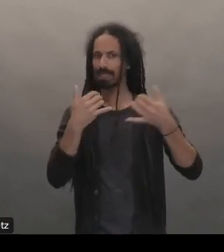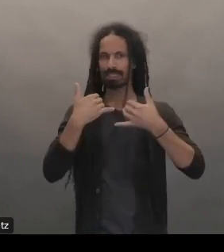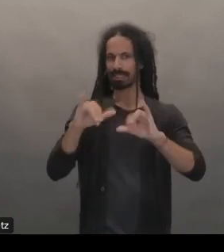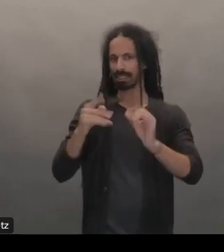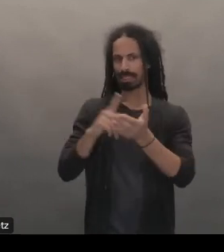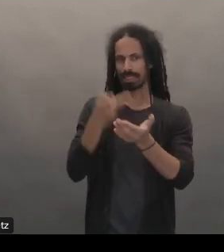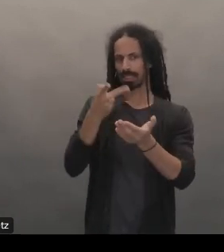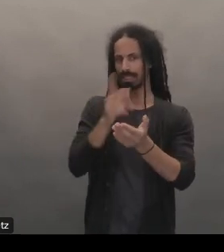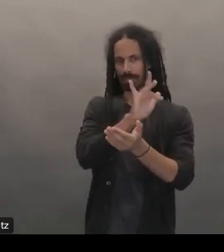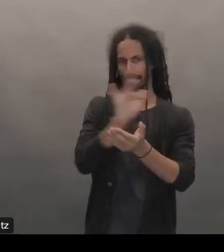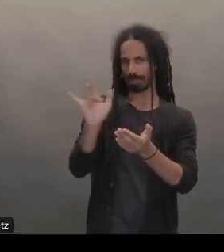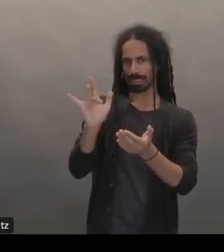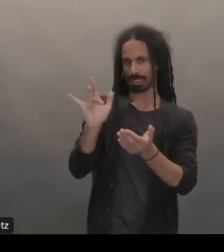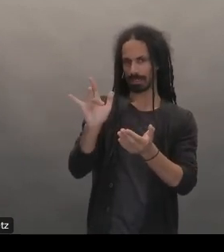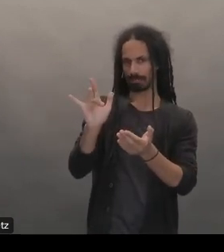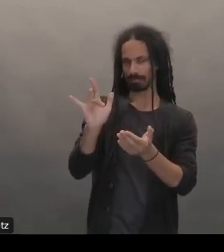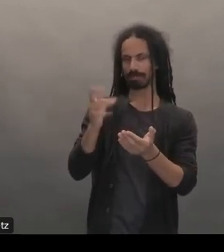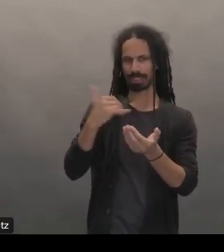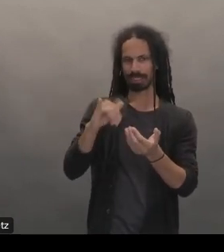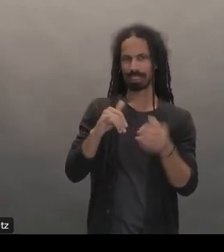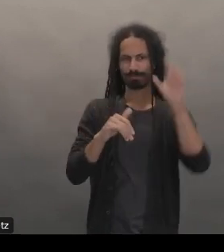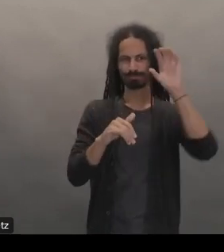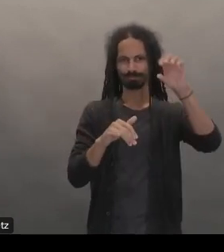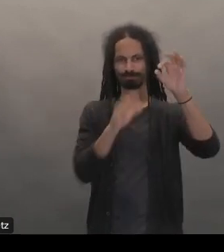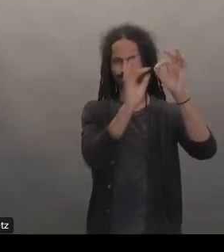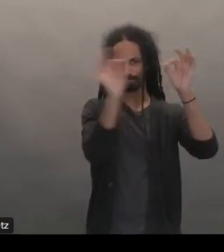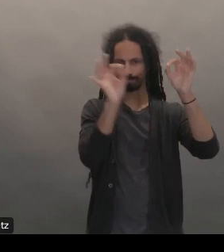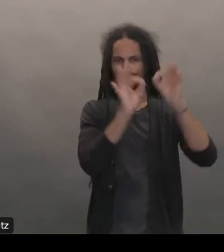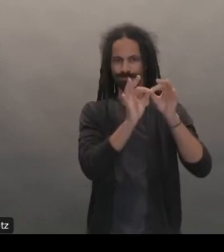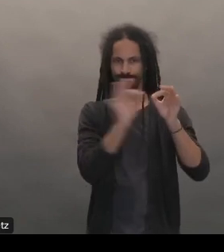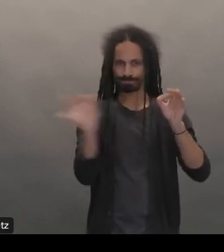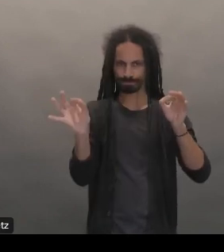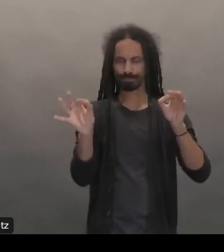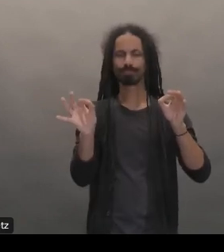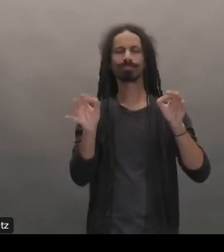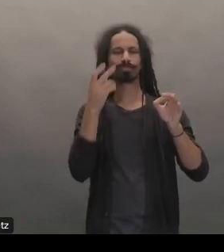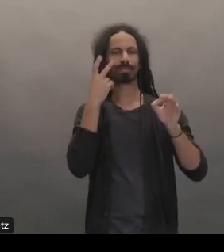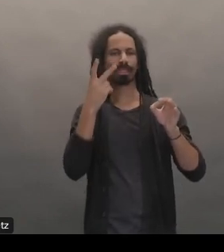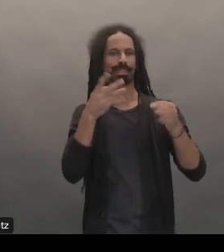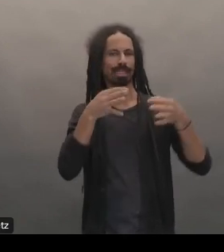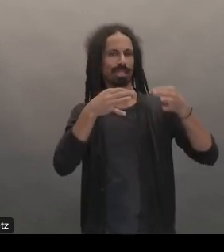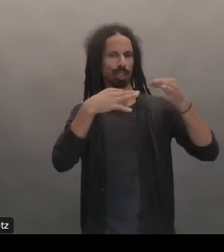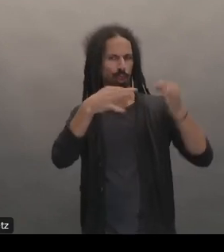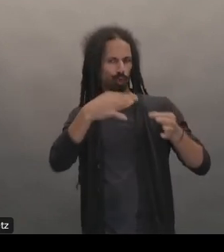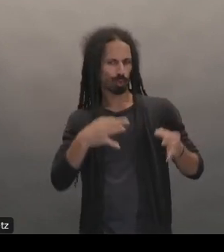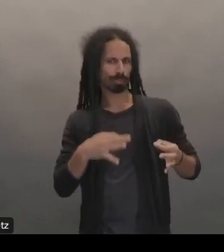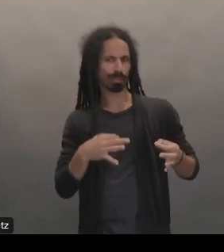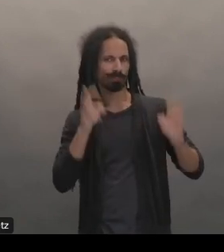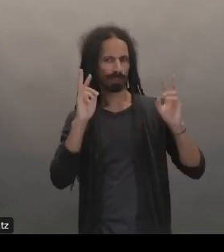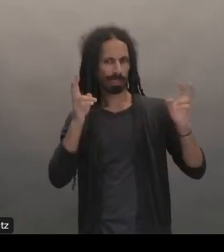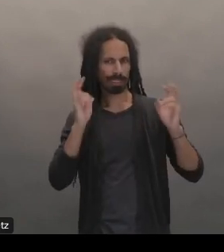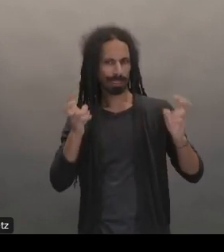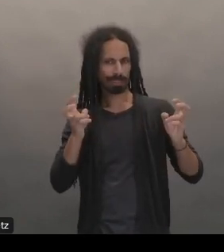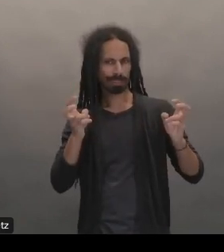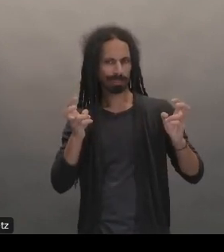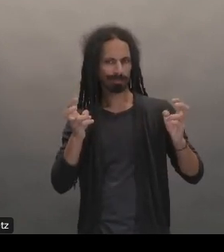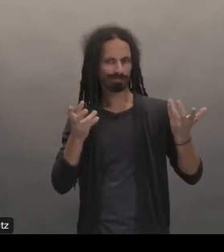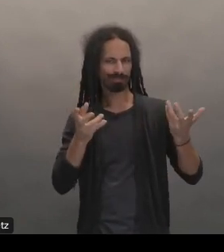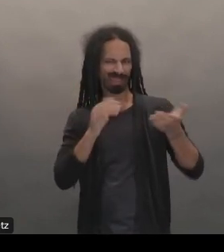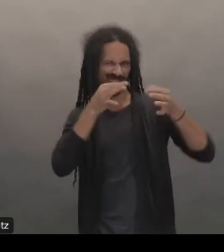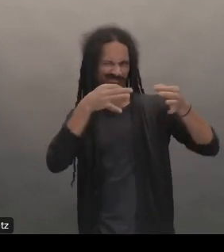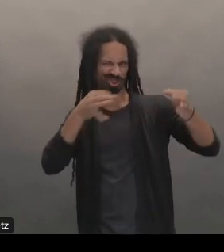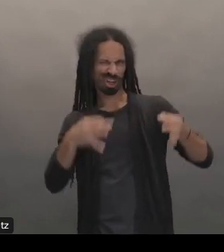Always double spaced. Directly underneath, you see the descriptive title. So this is the actual descriptive, or